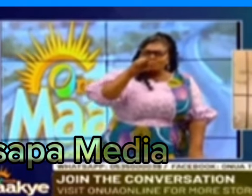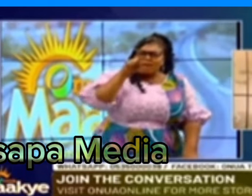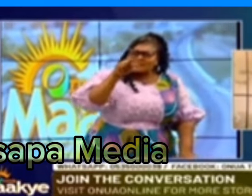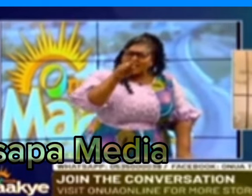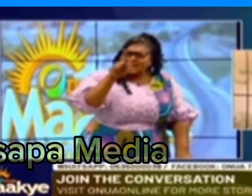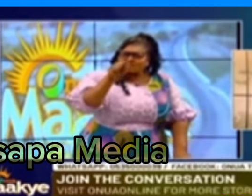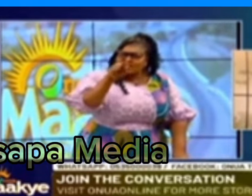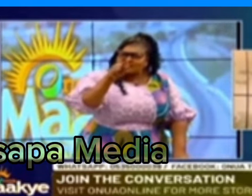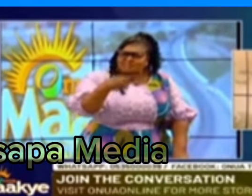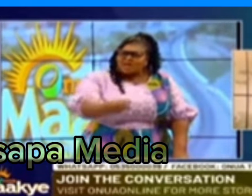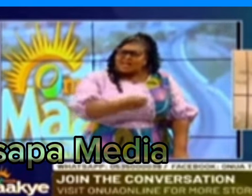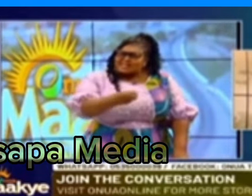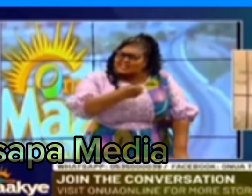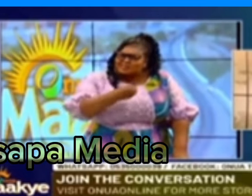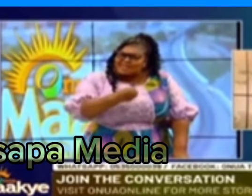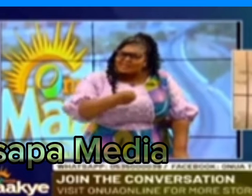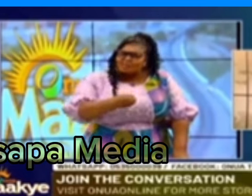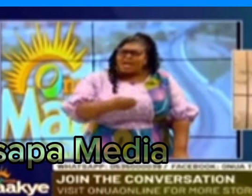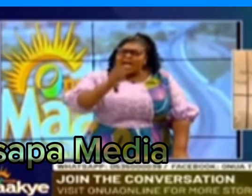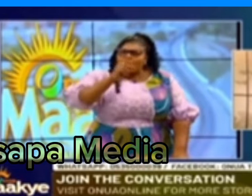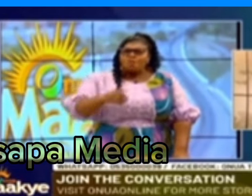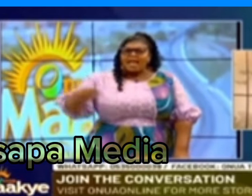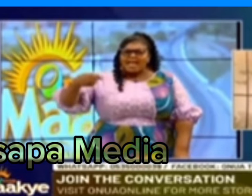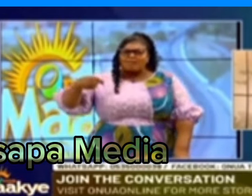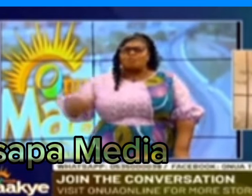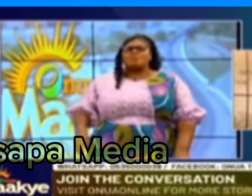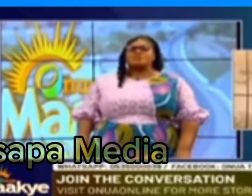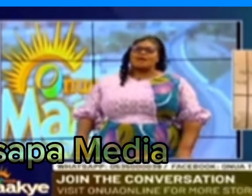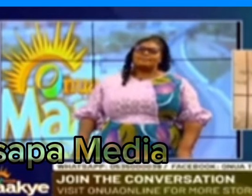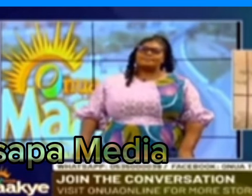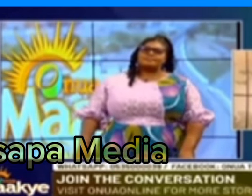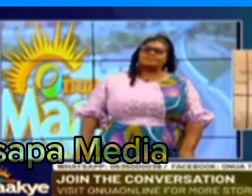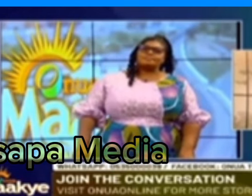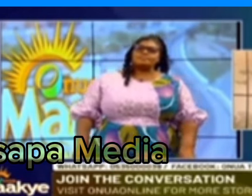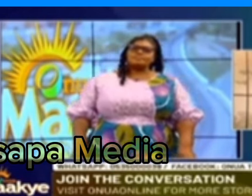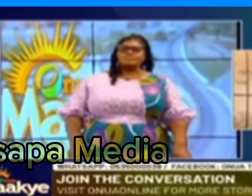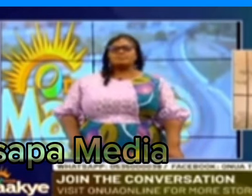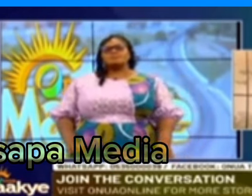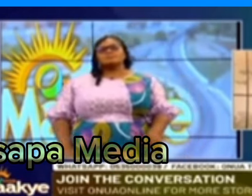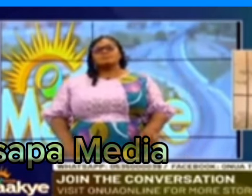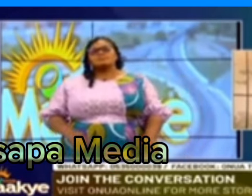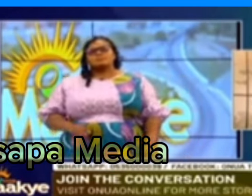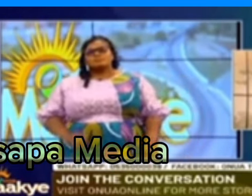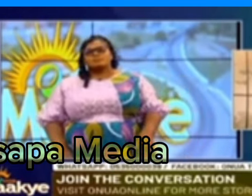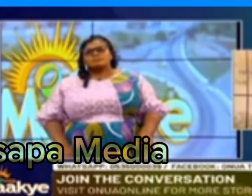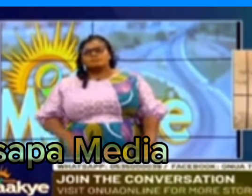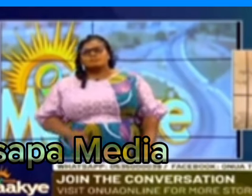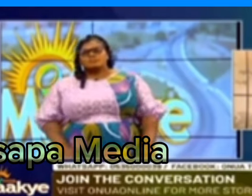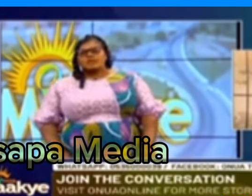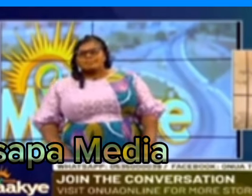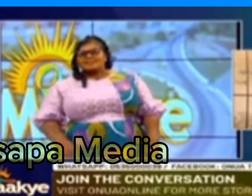A juma saka should not know the chips in the yellow. Oh, a yakuma wajuma. You have just 1 minute